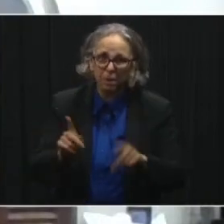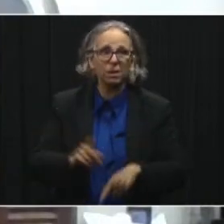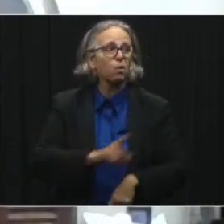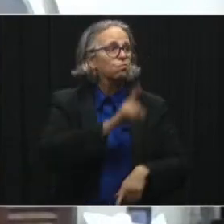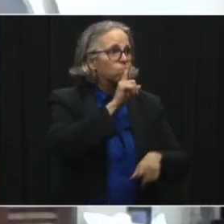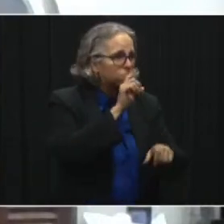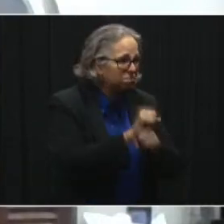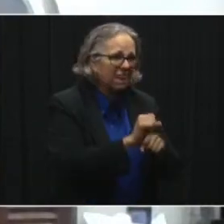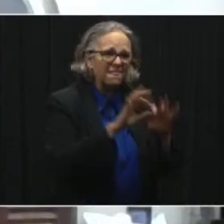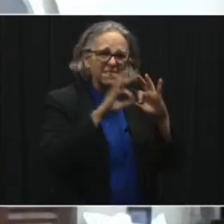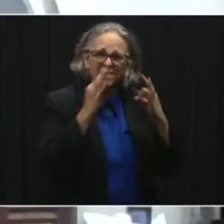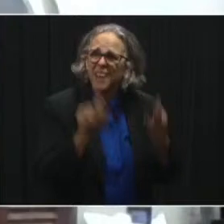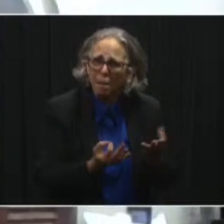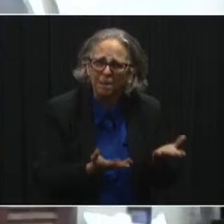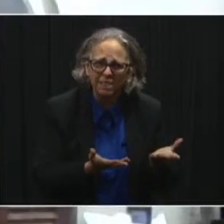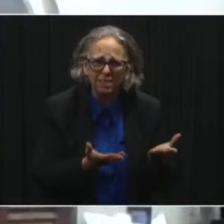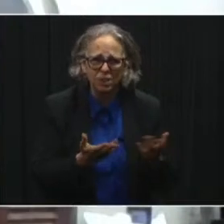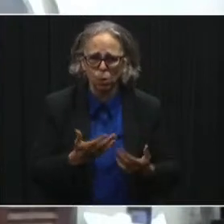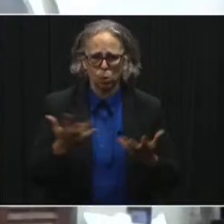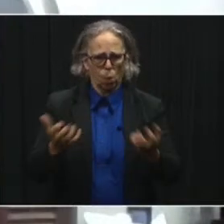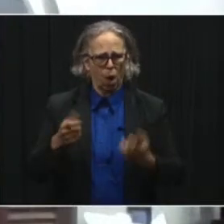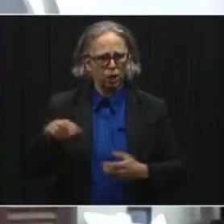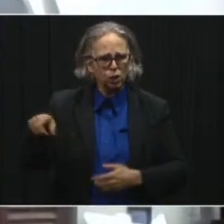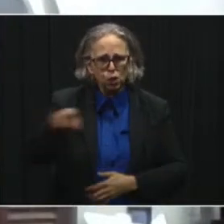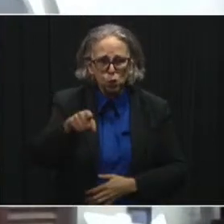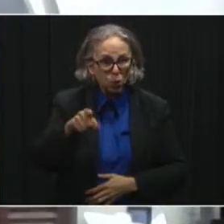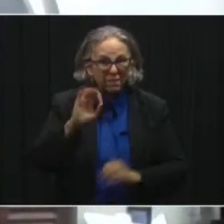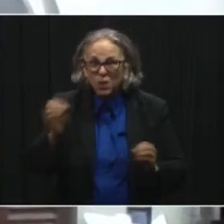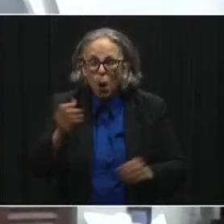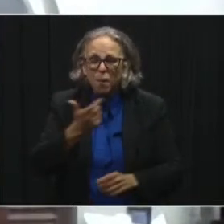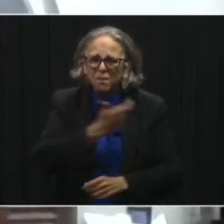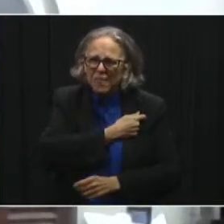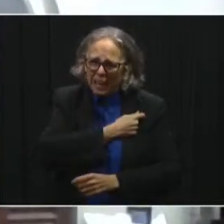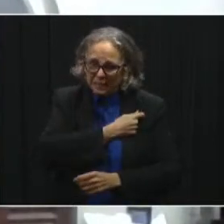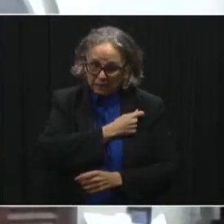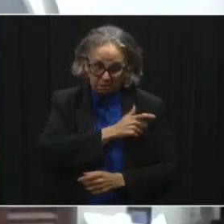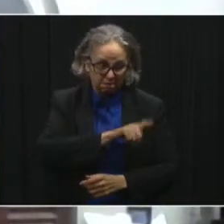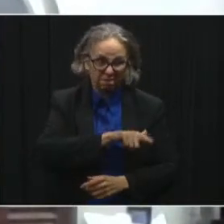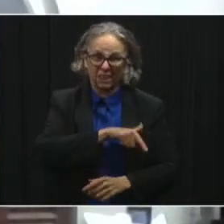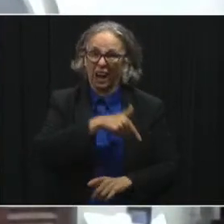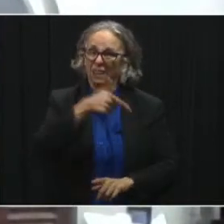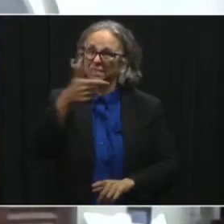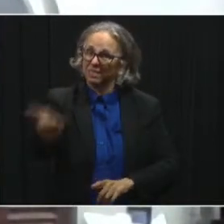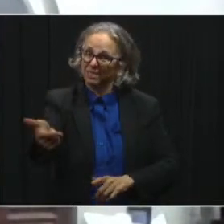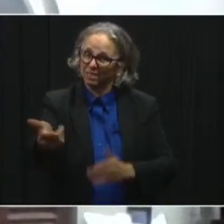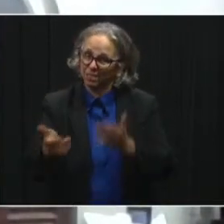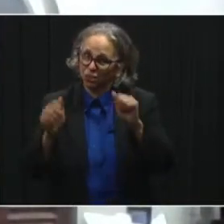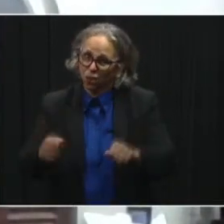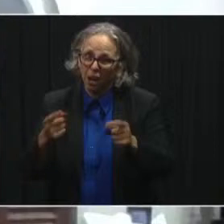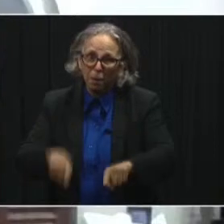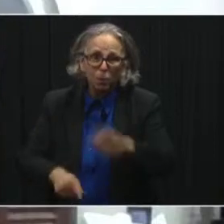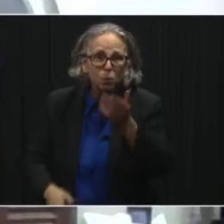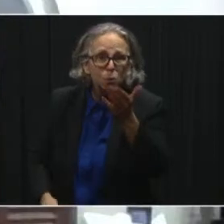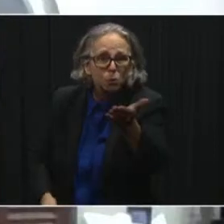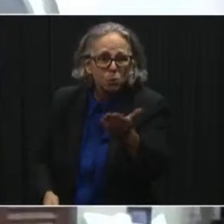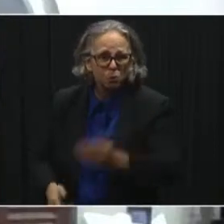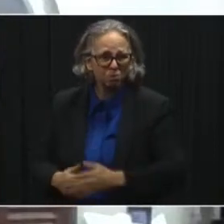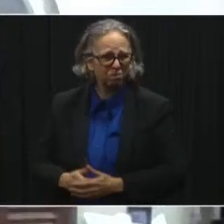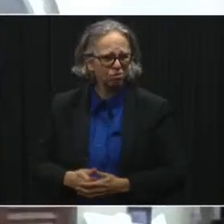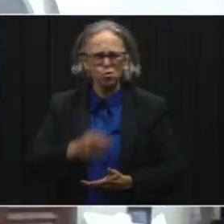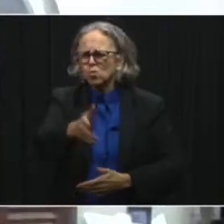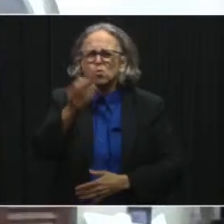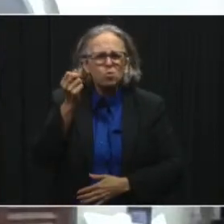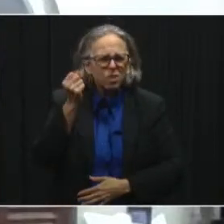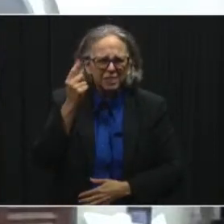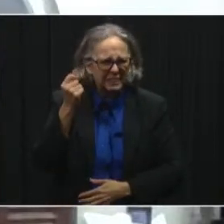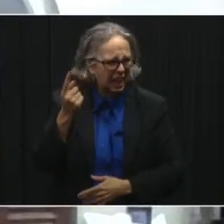don't get vaccinated, they're potentially them, and nobody knows what's going on behind closed doors when they're out